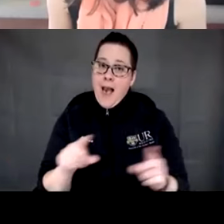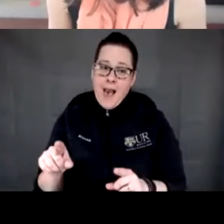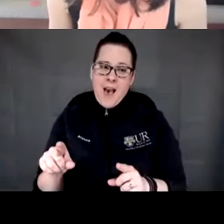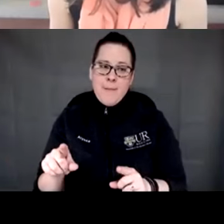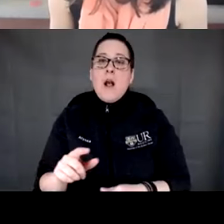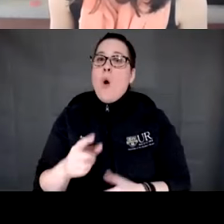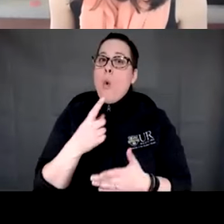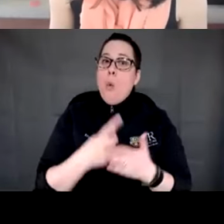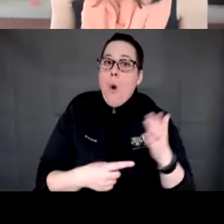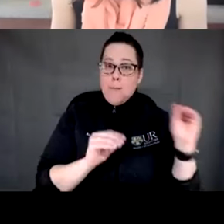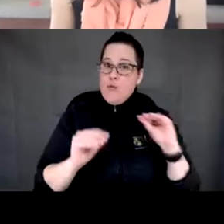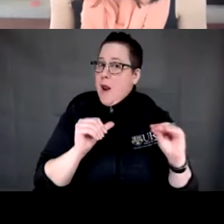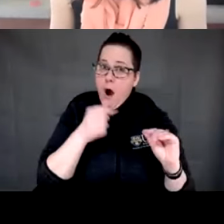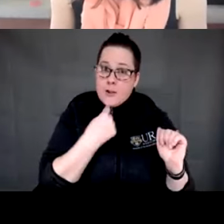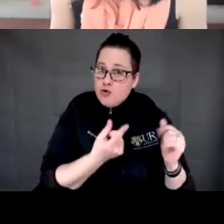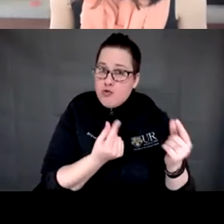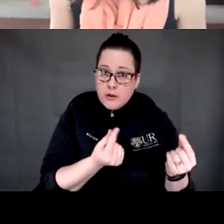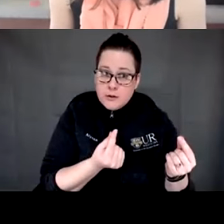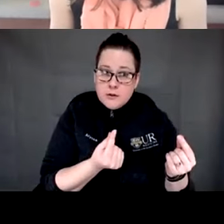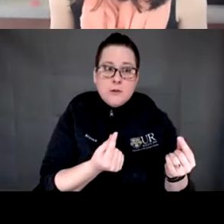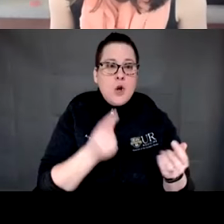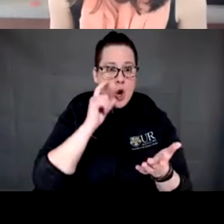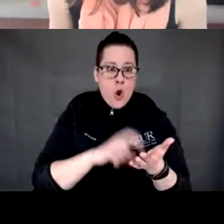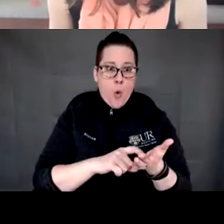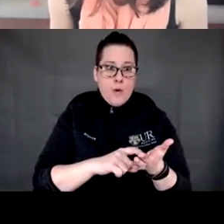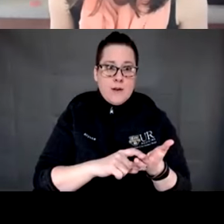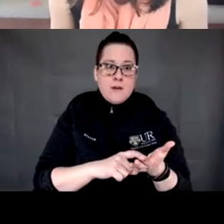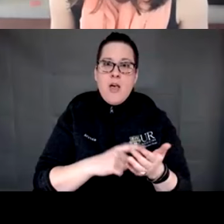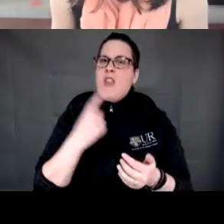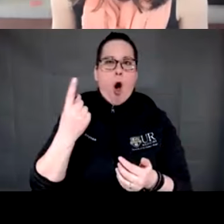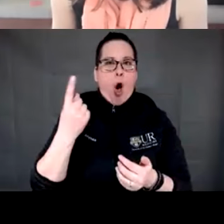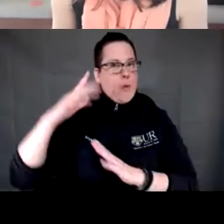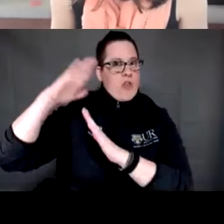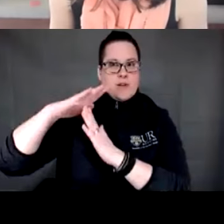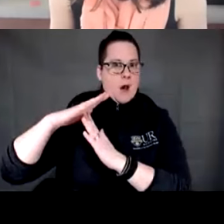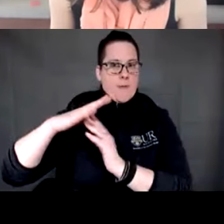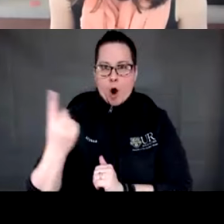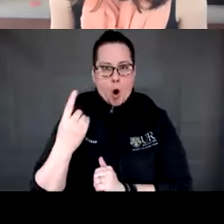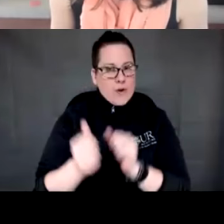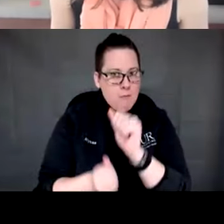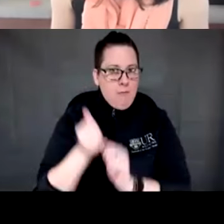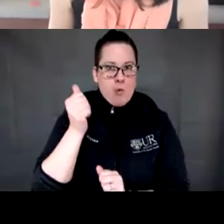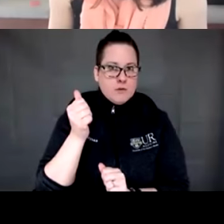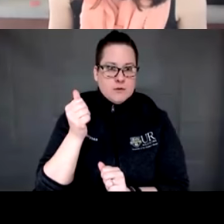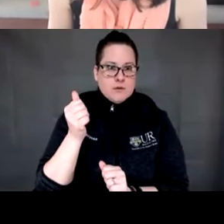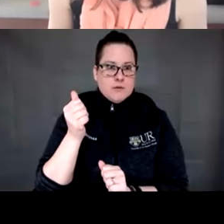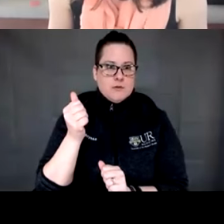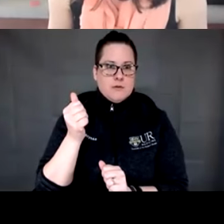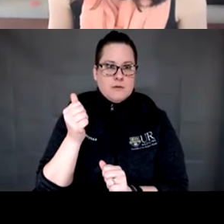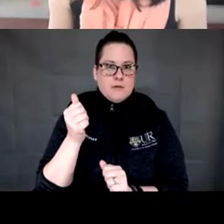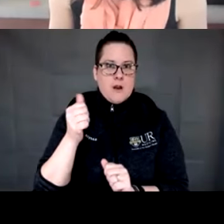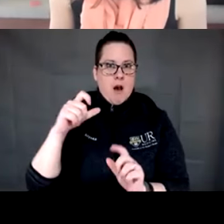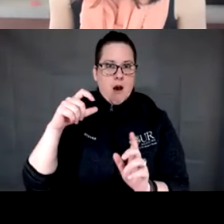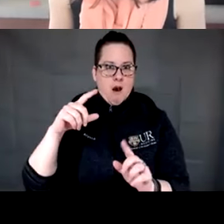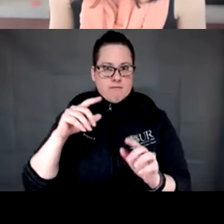the uninstructed movements. The first thing to notice is that they always dominate. So they always account for more of the single